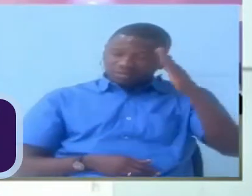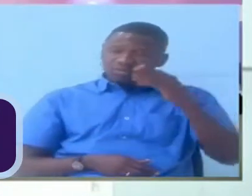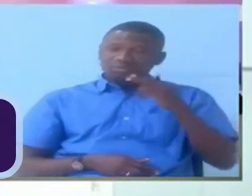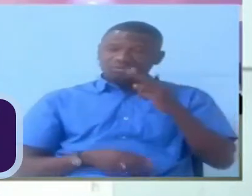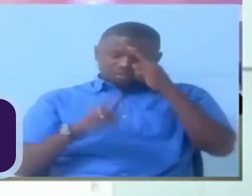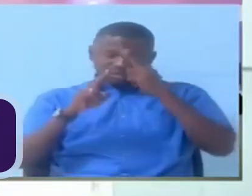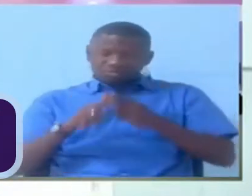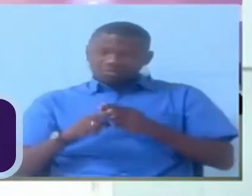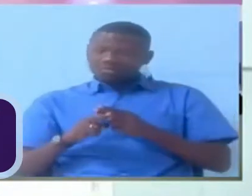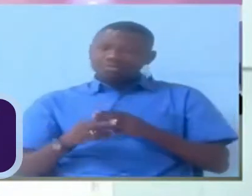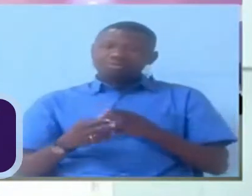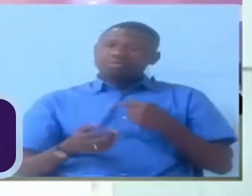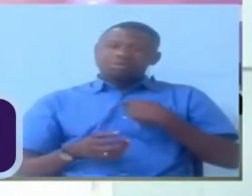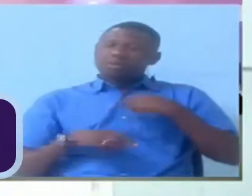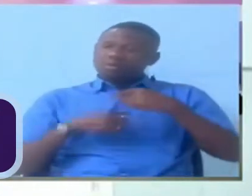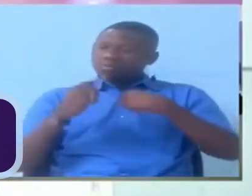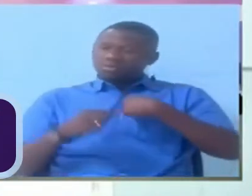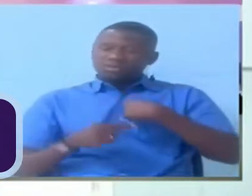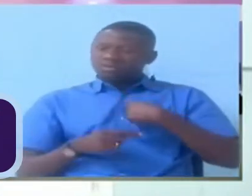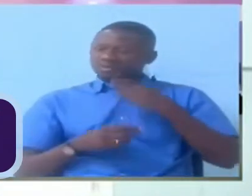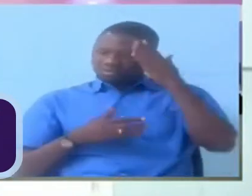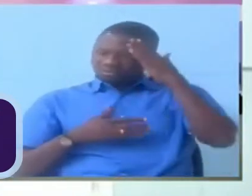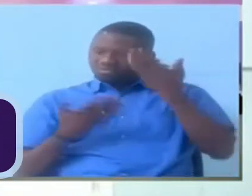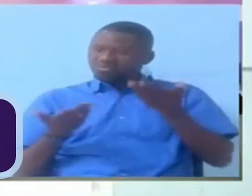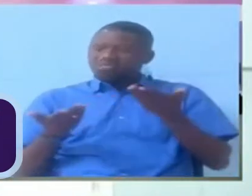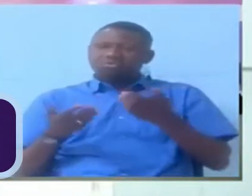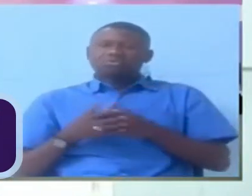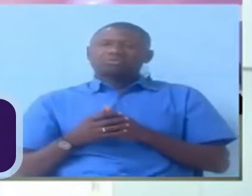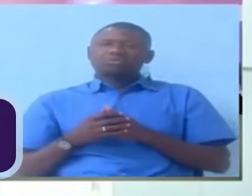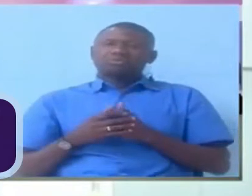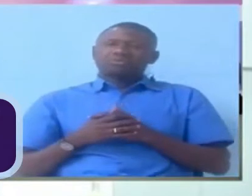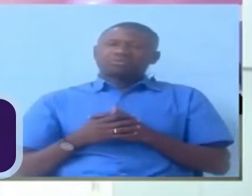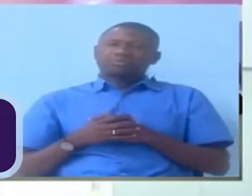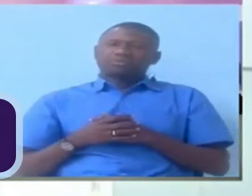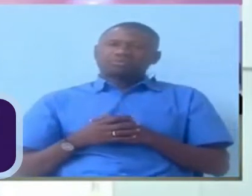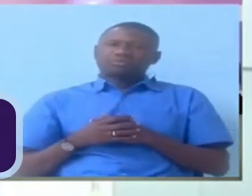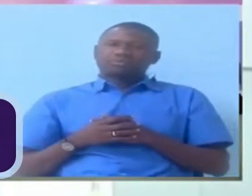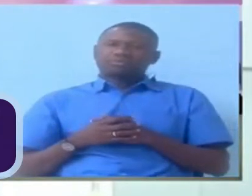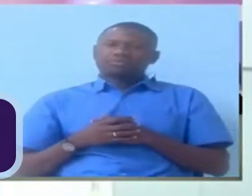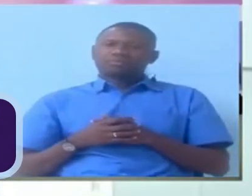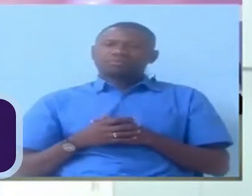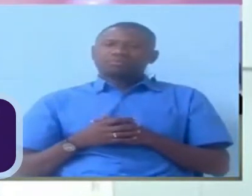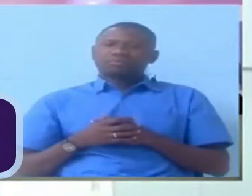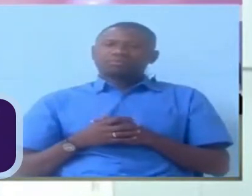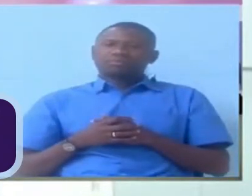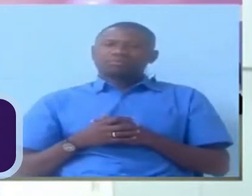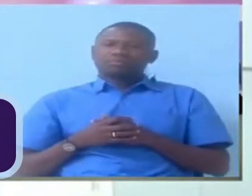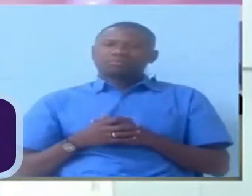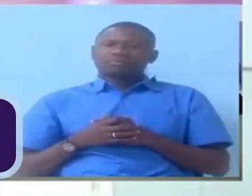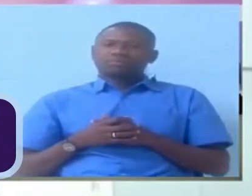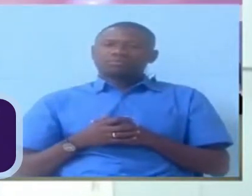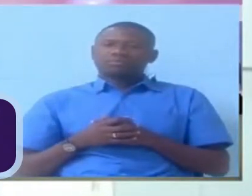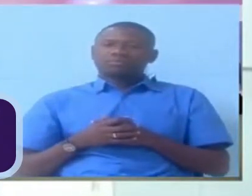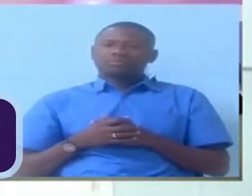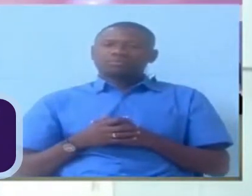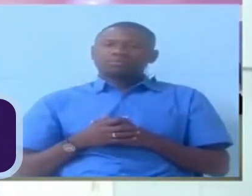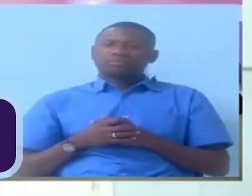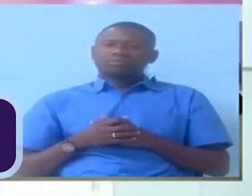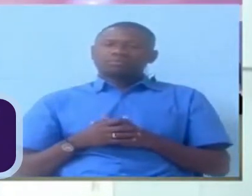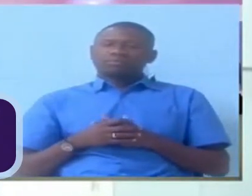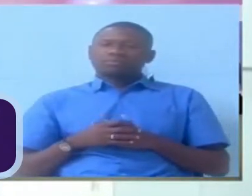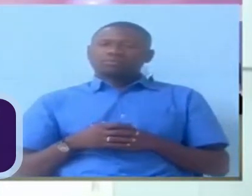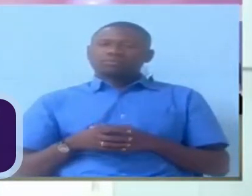warrant officer class 2. In 2009. Run 2009. I was commissioned as a lieutenant. Utumolem ye